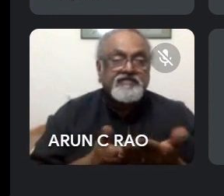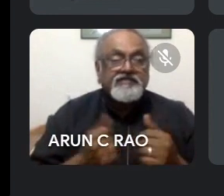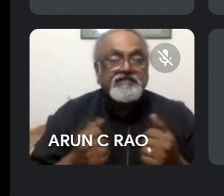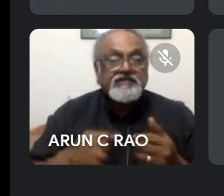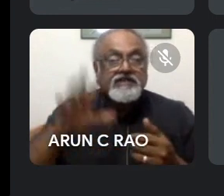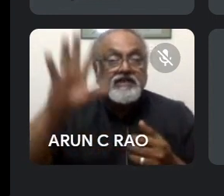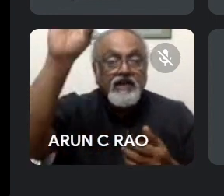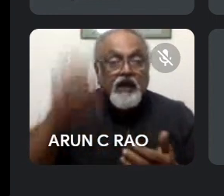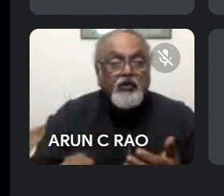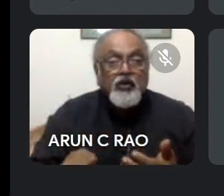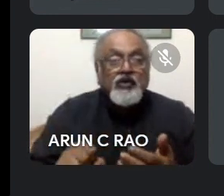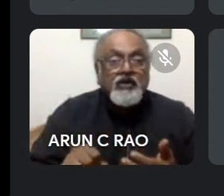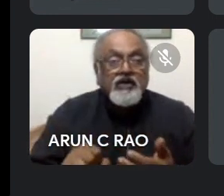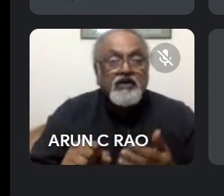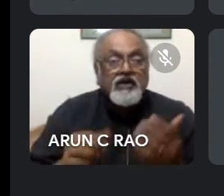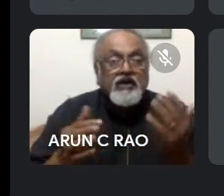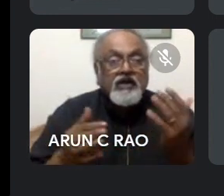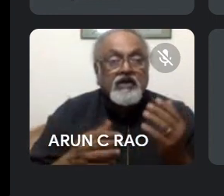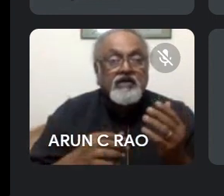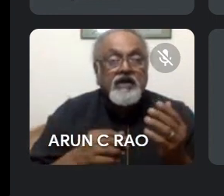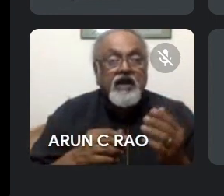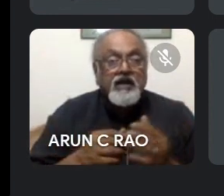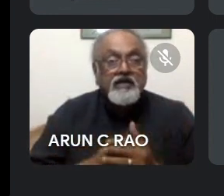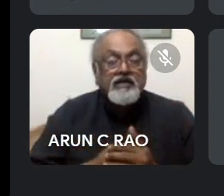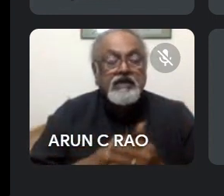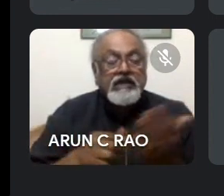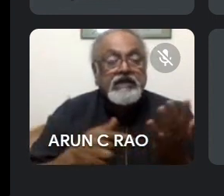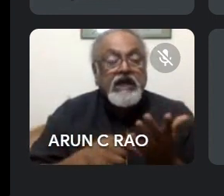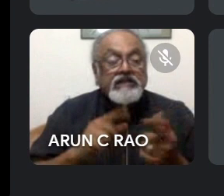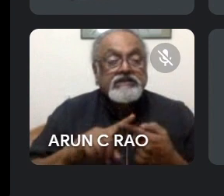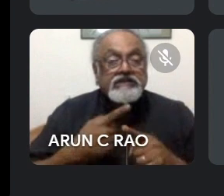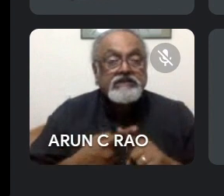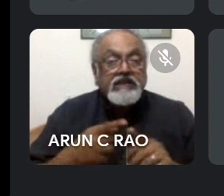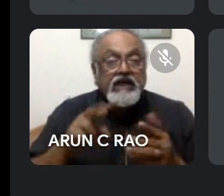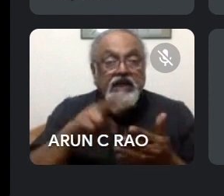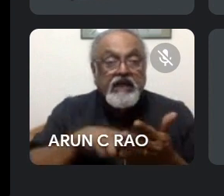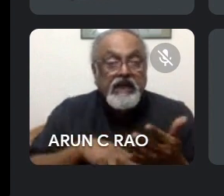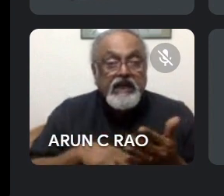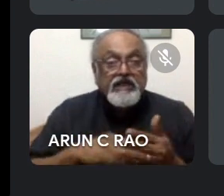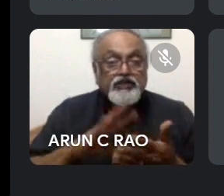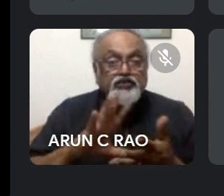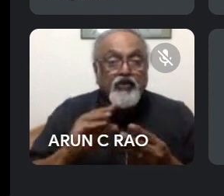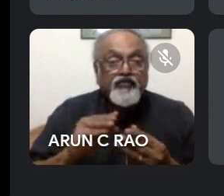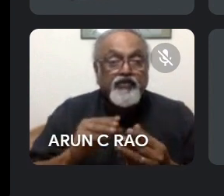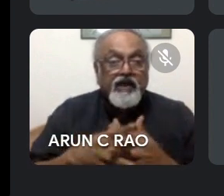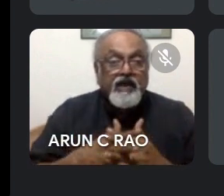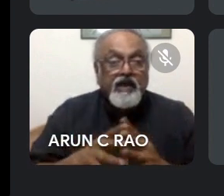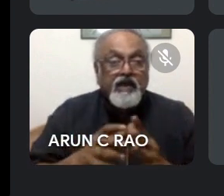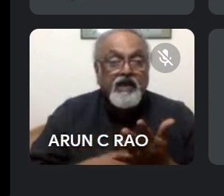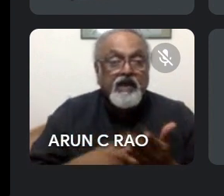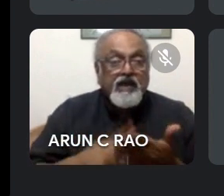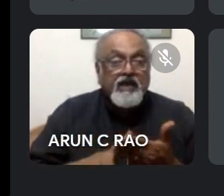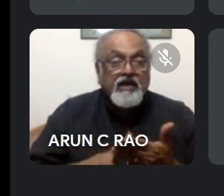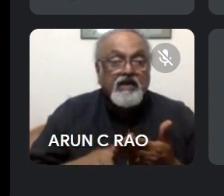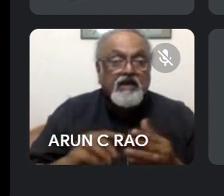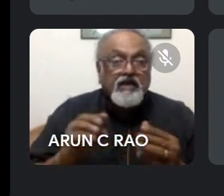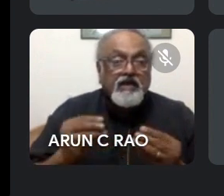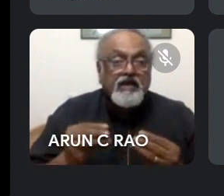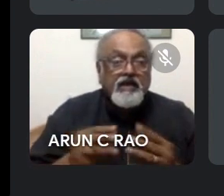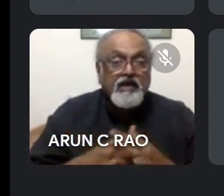first text to speech software. It was horrible back the time, it was terrible. Now there's so much